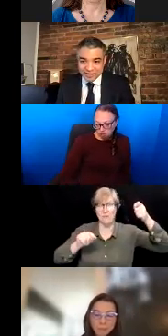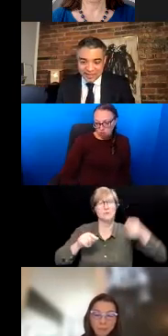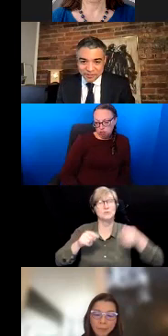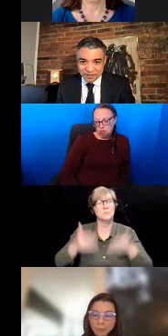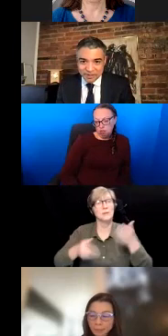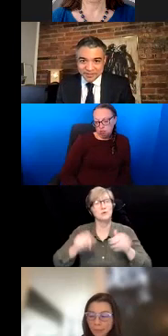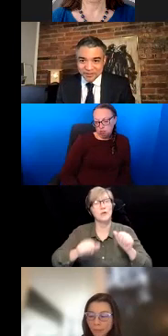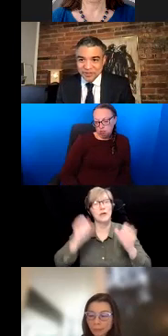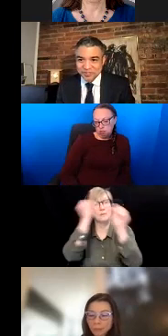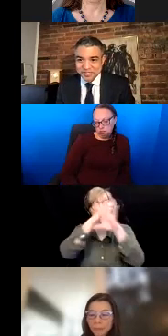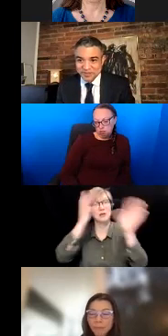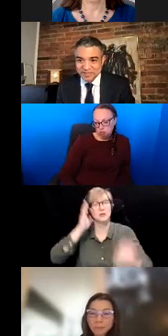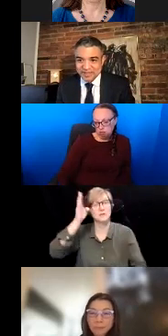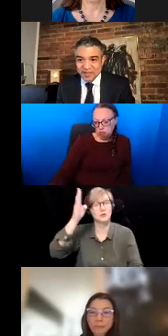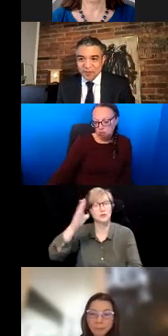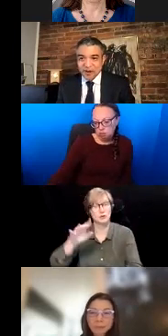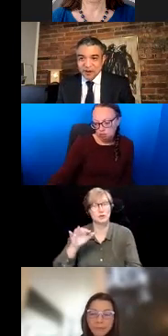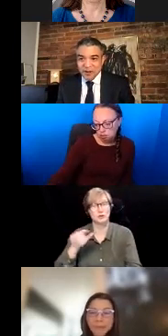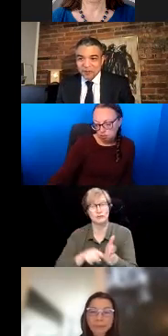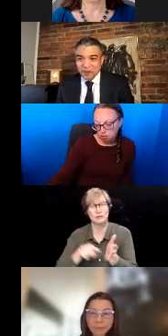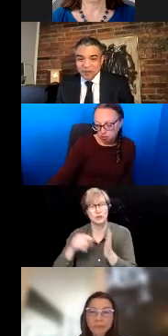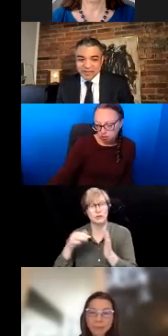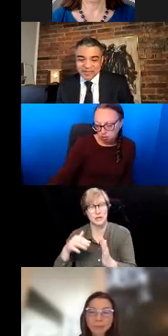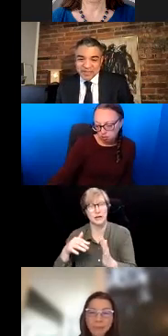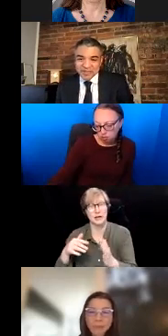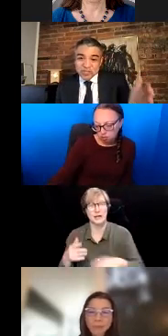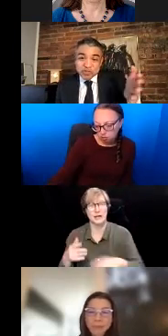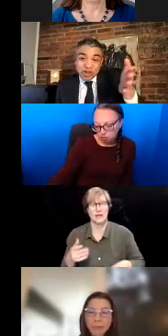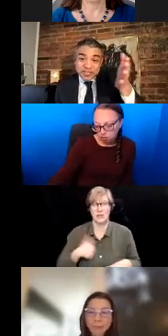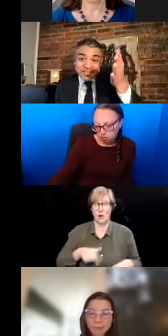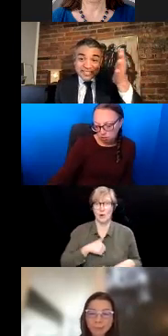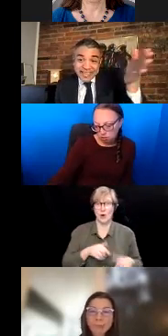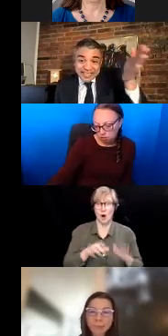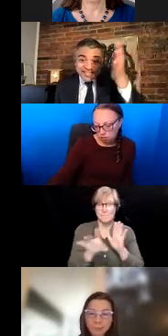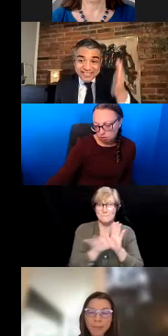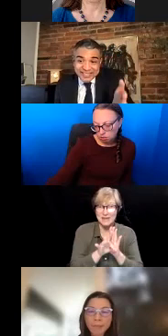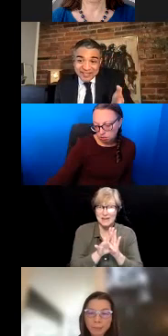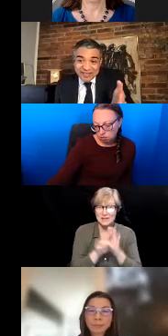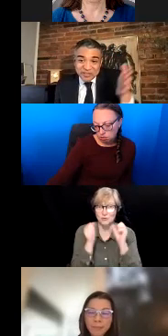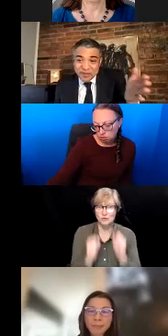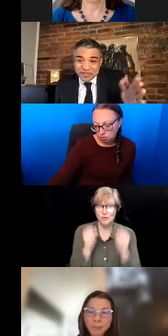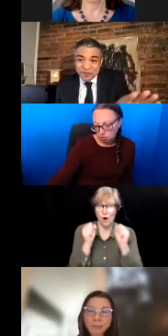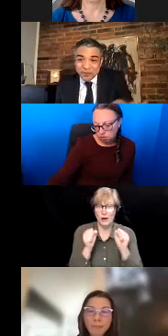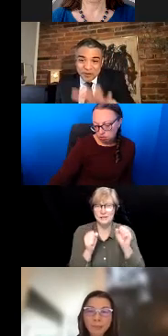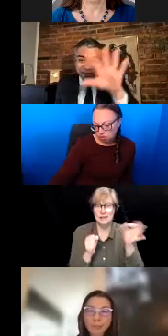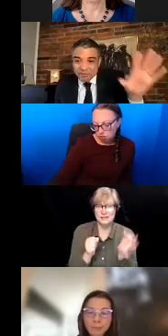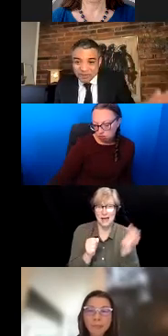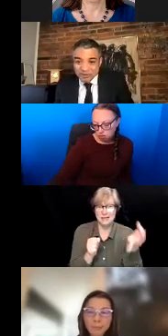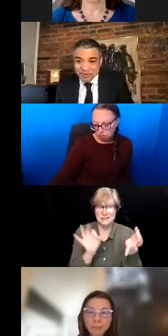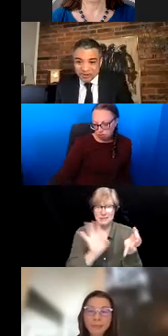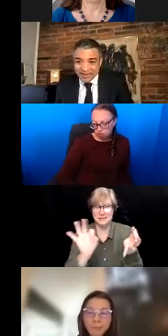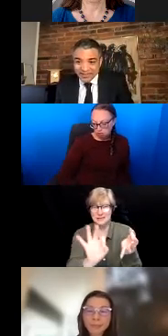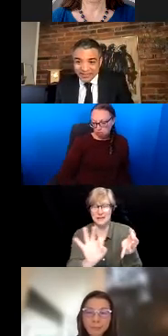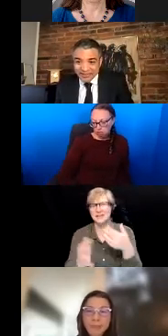I think it's actually embedded in your question to some extent, where we're picking the strongest sites irrespective of where they appear